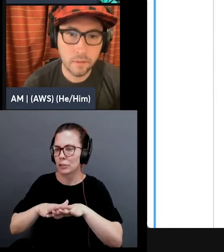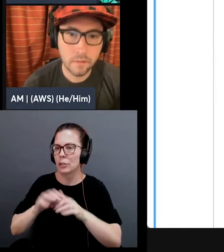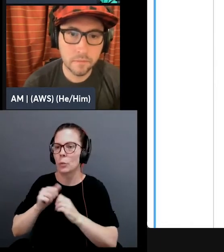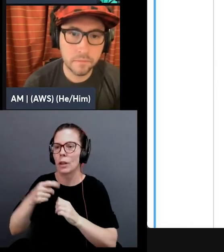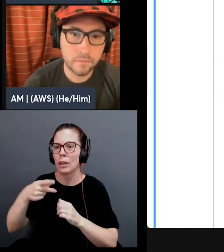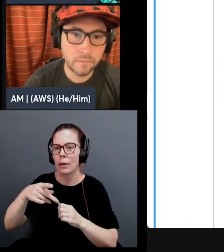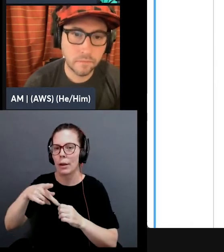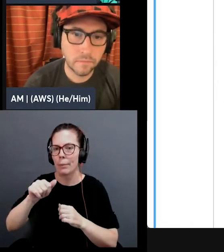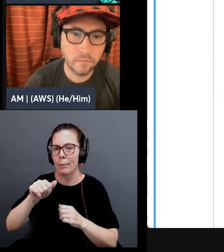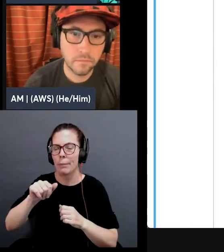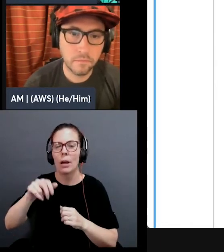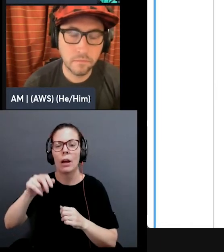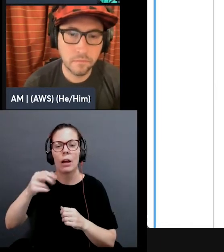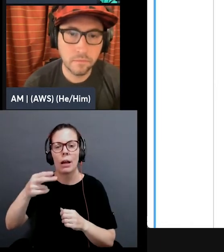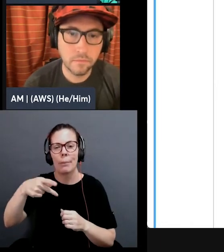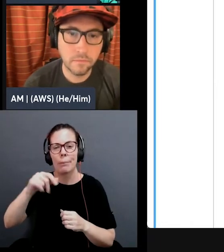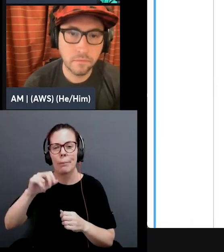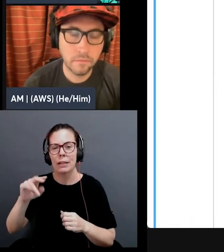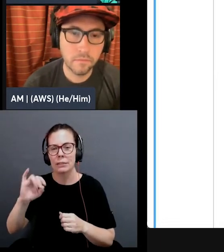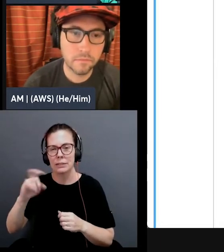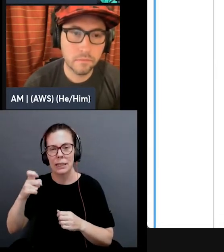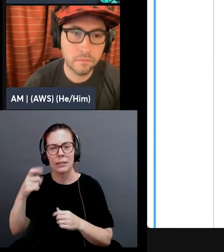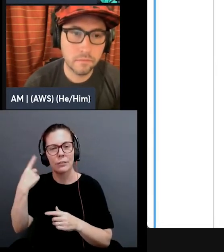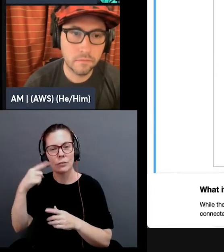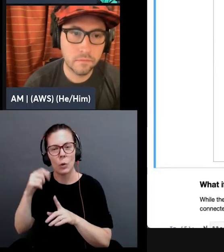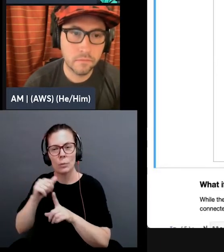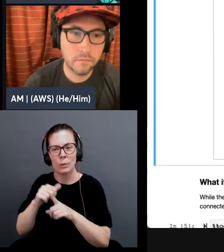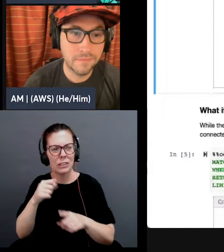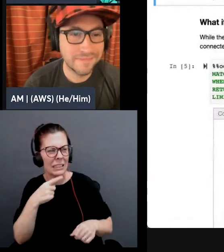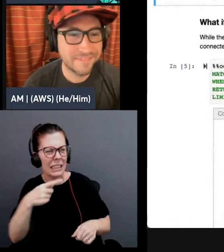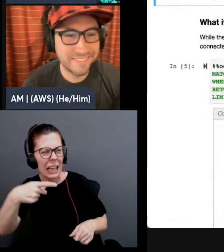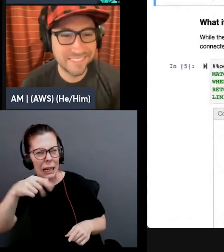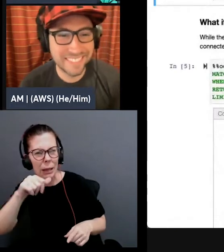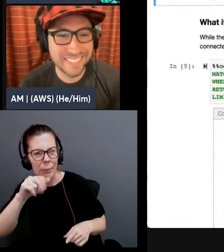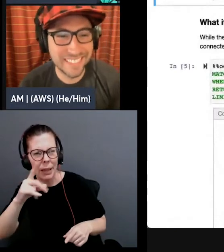to look for fraud rings. You said pandas?